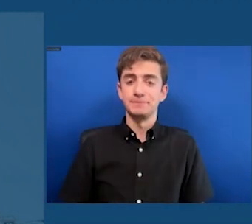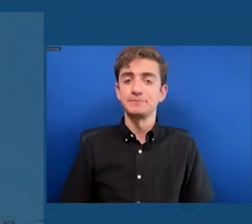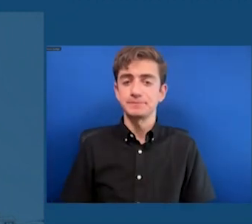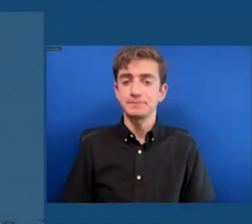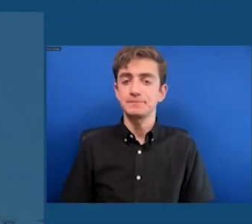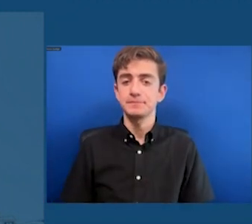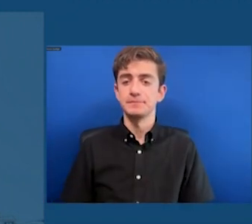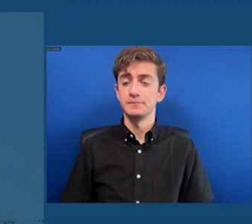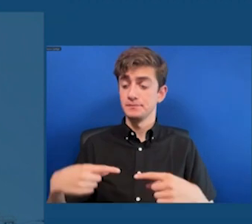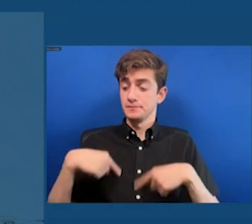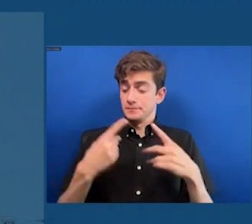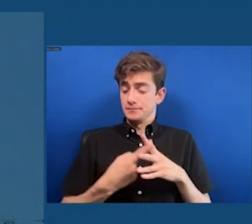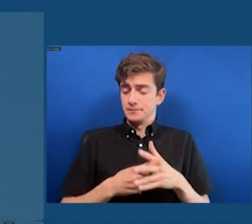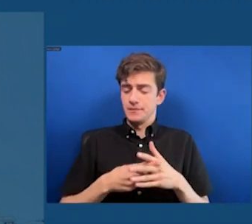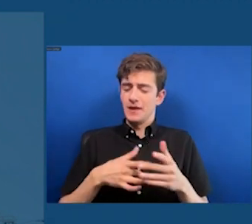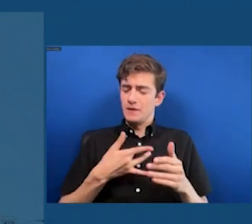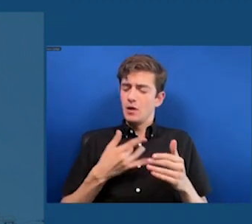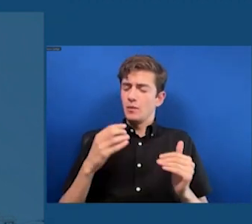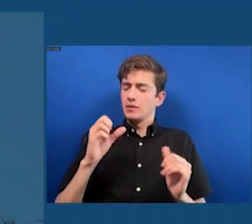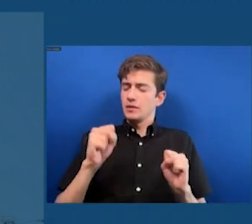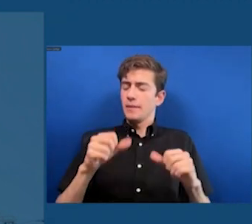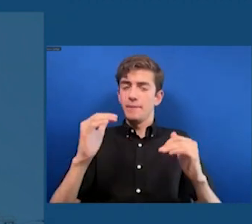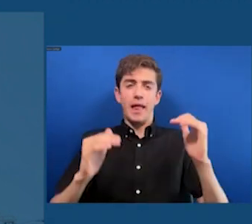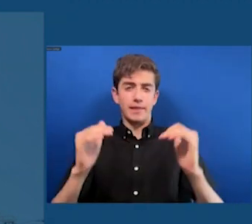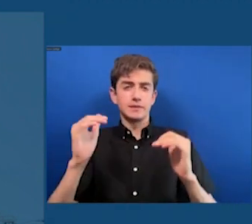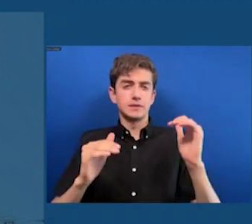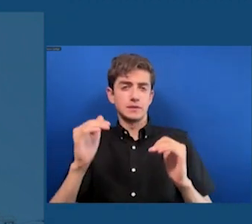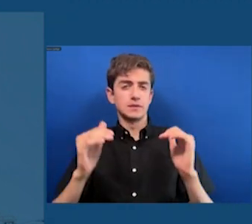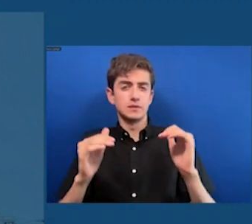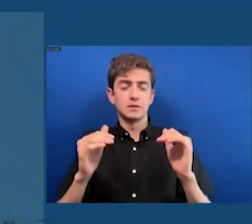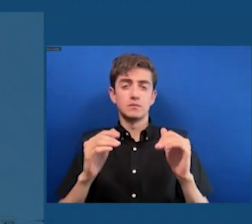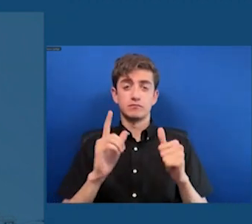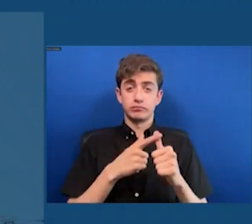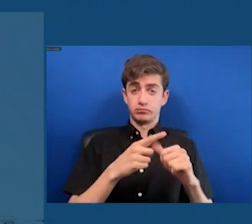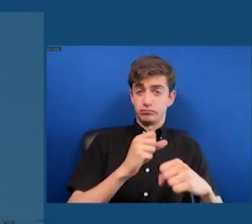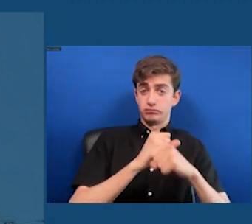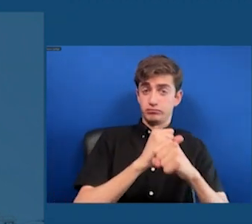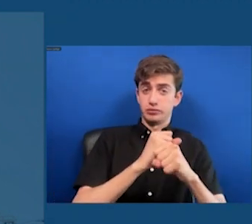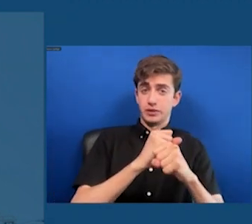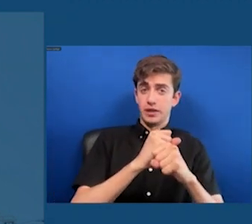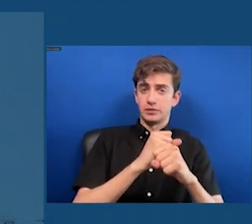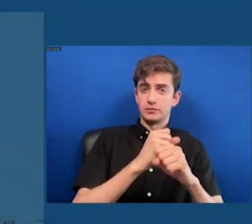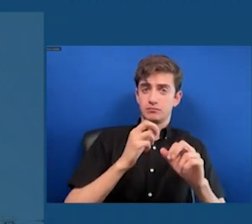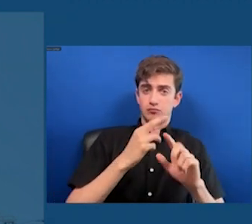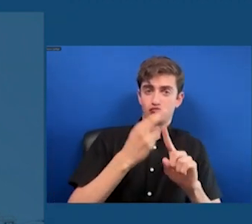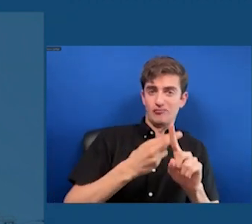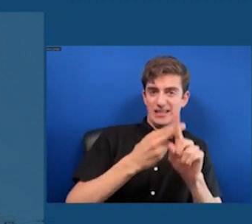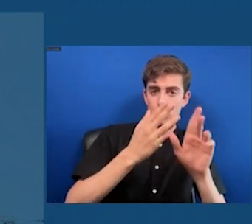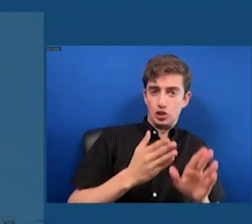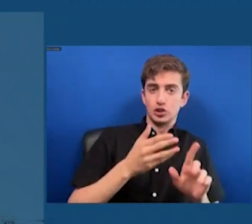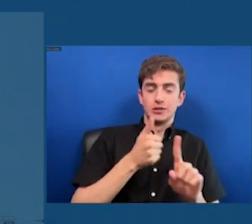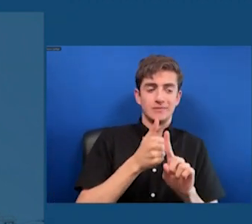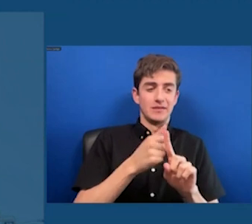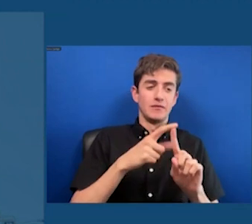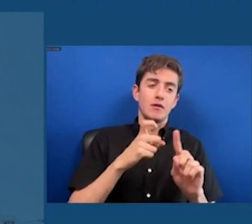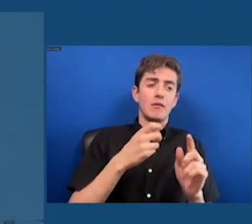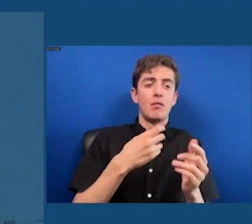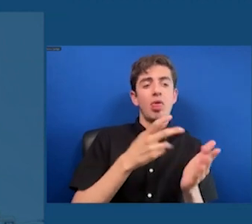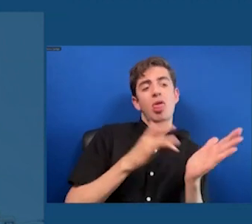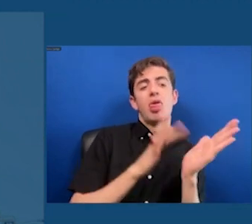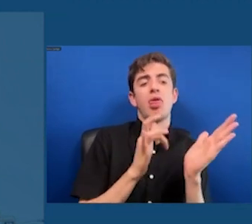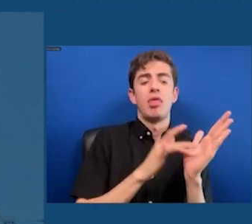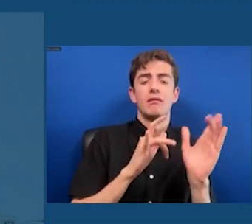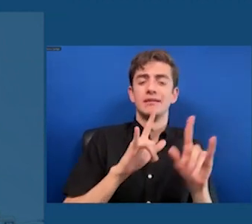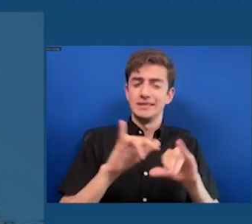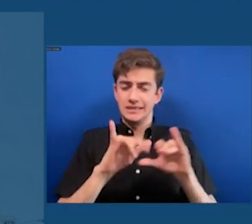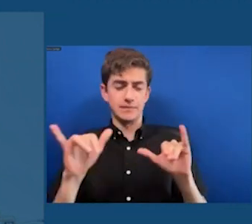could find a balanced approach that would protect tenants from price gouging without undercutting our ability to